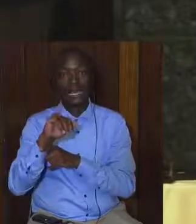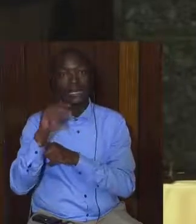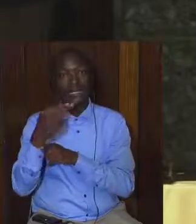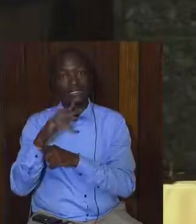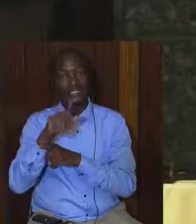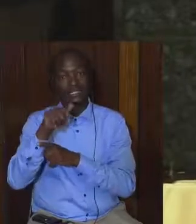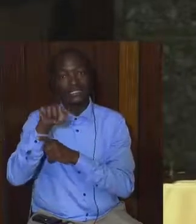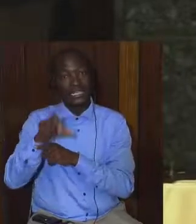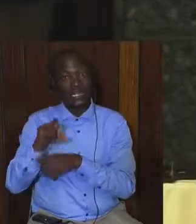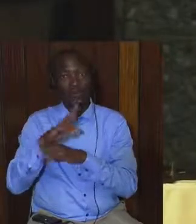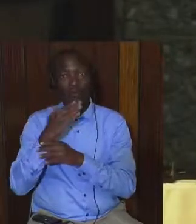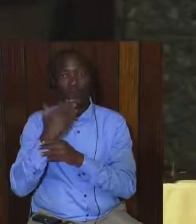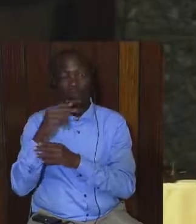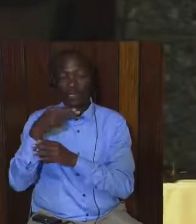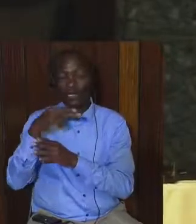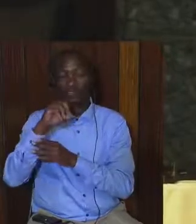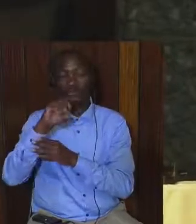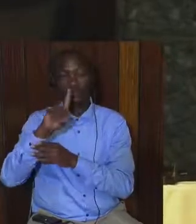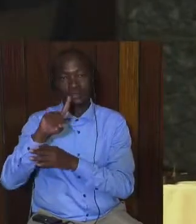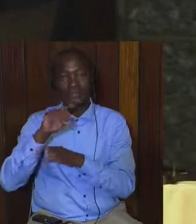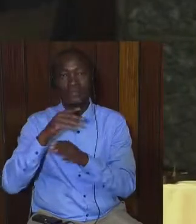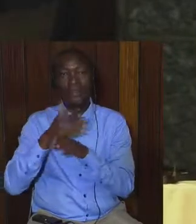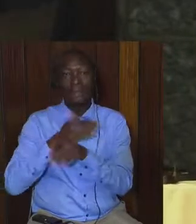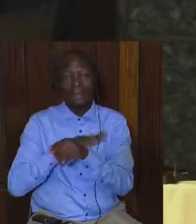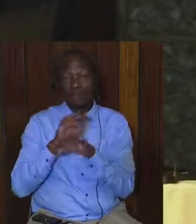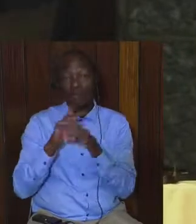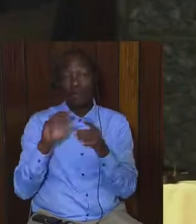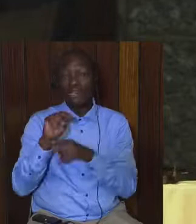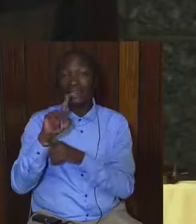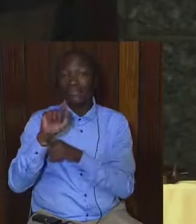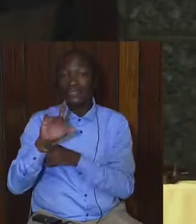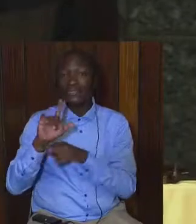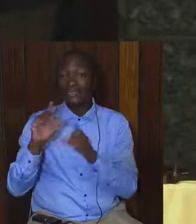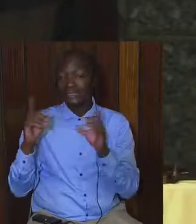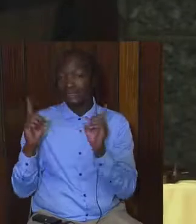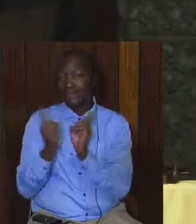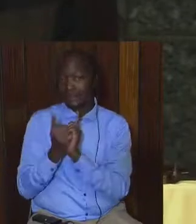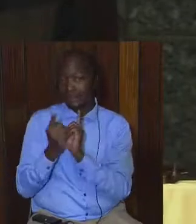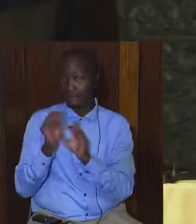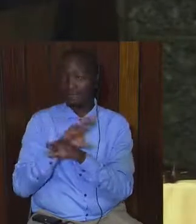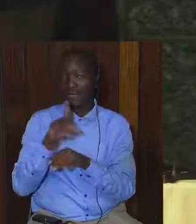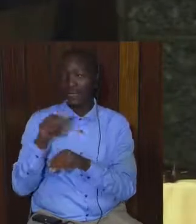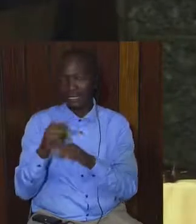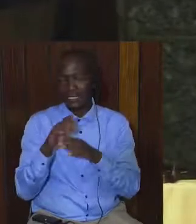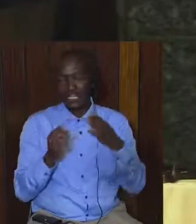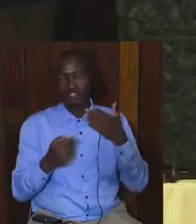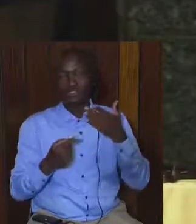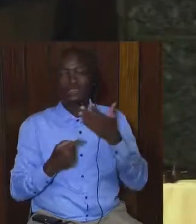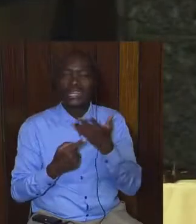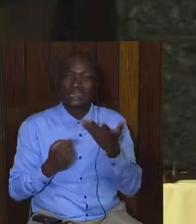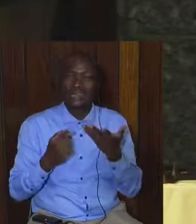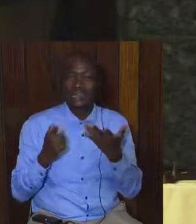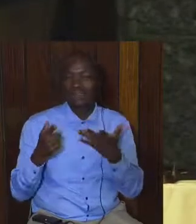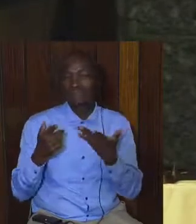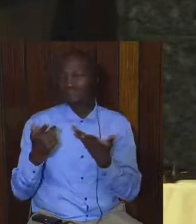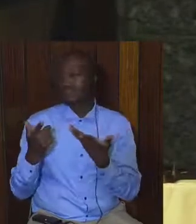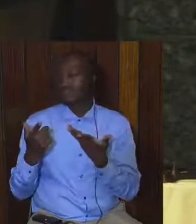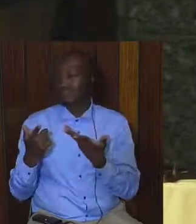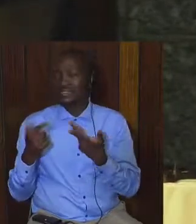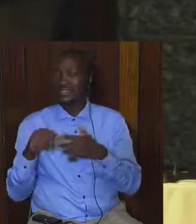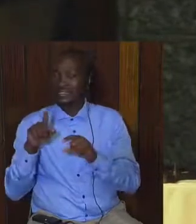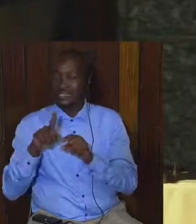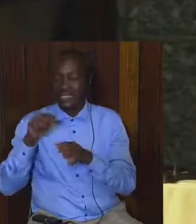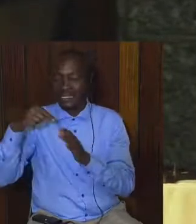is chaired by the HOD before the MEC meets. And then there is also your technical session where the content